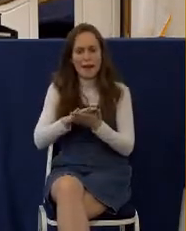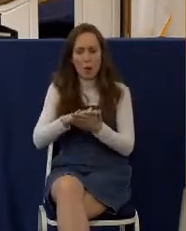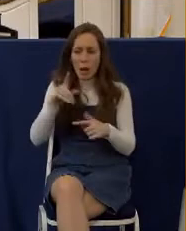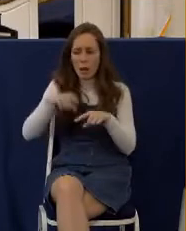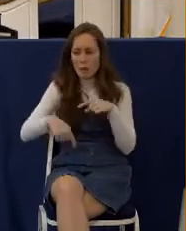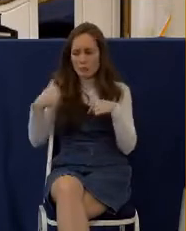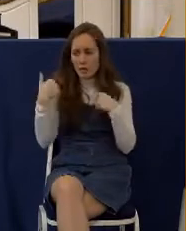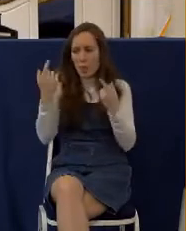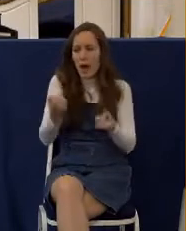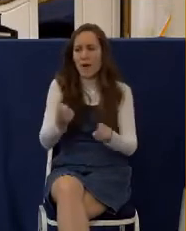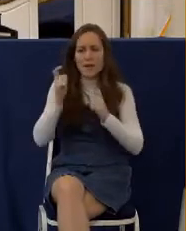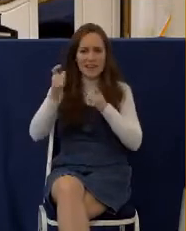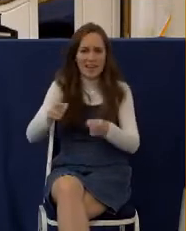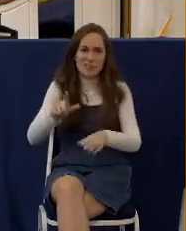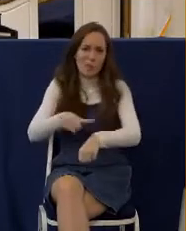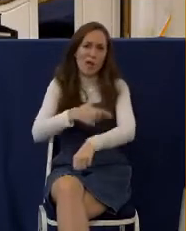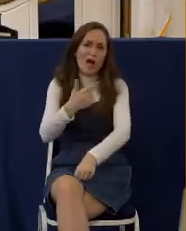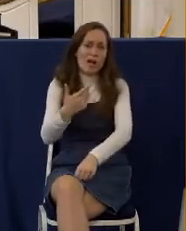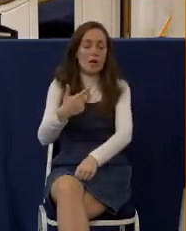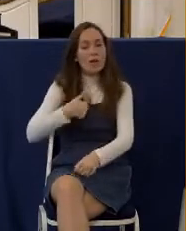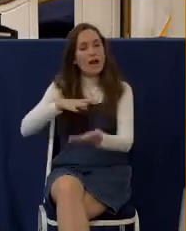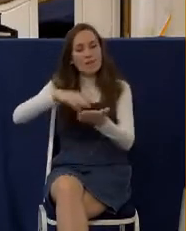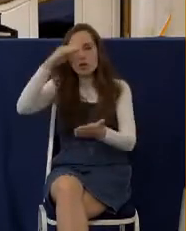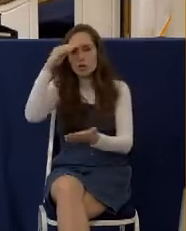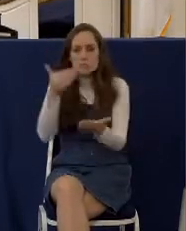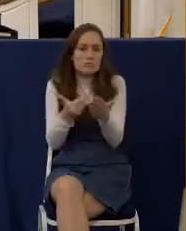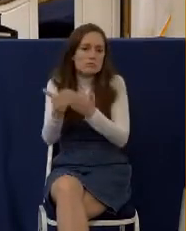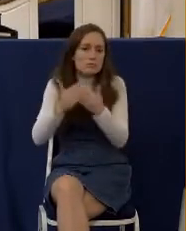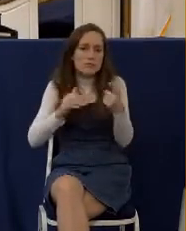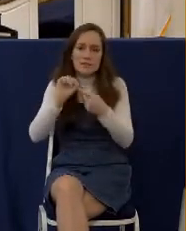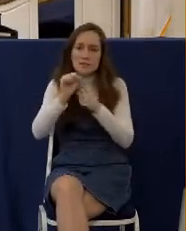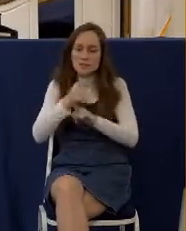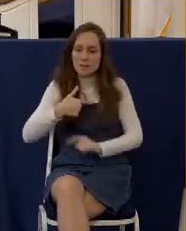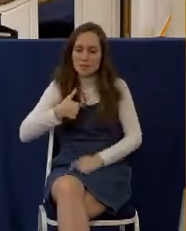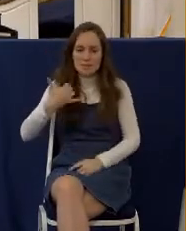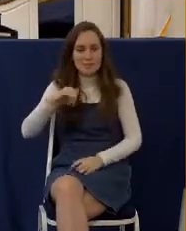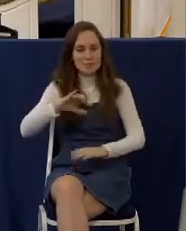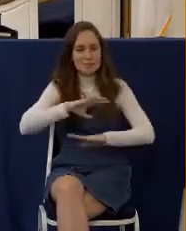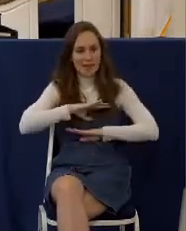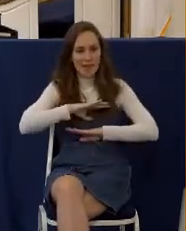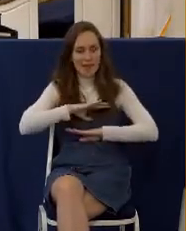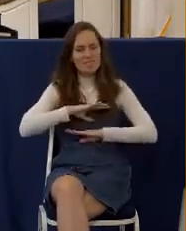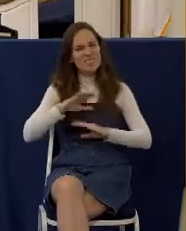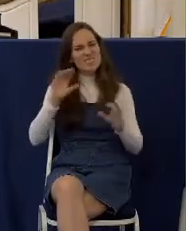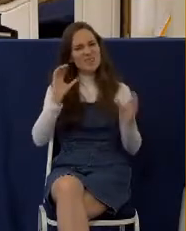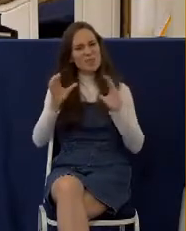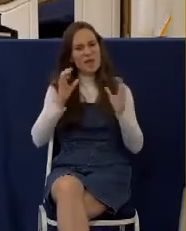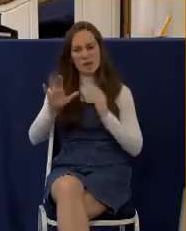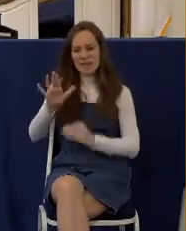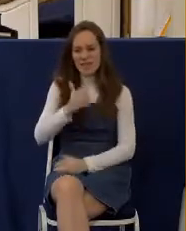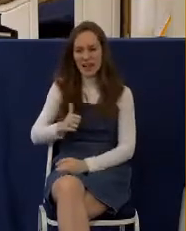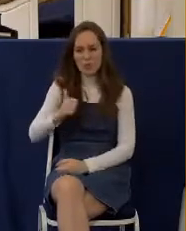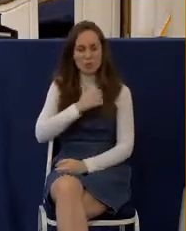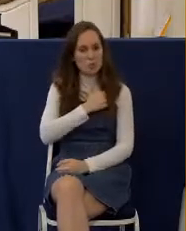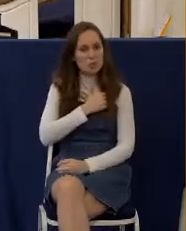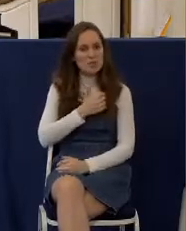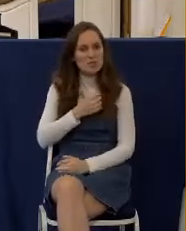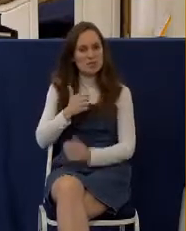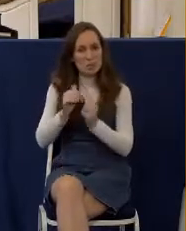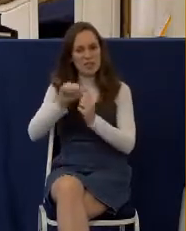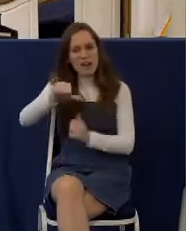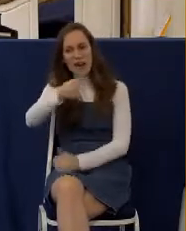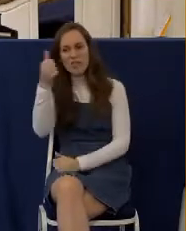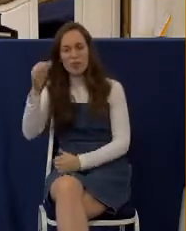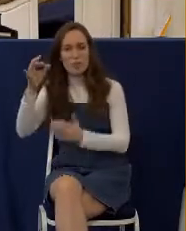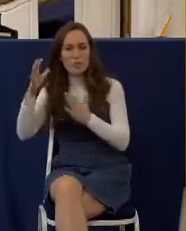while. I've learned to be content in whatever state I am. You compare Paul's attitude with the attitude of a lot of high-pressured preachers